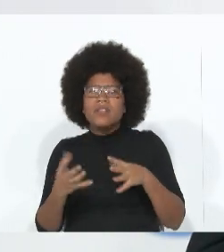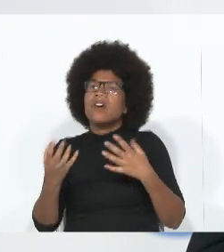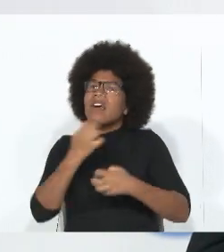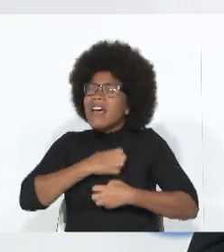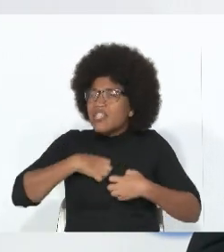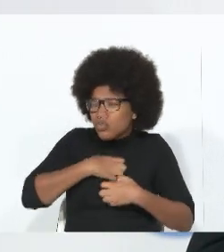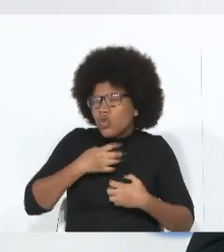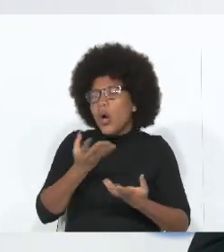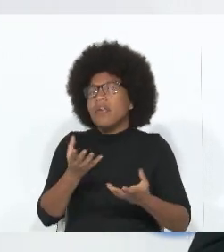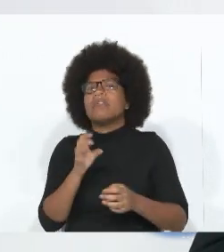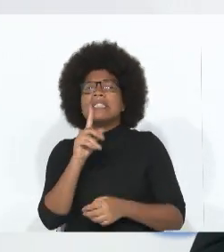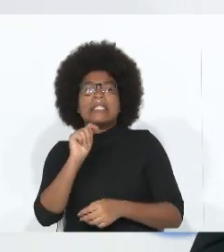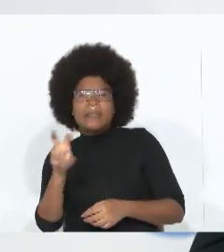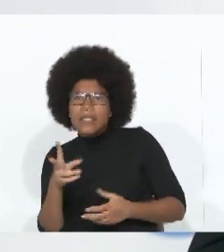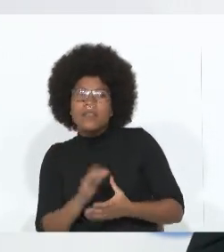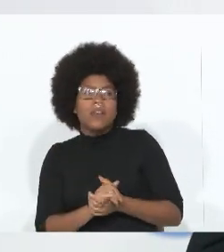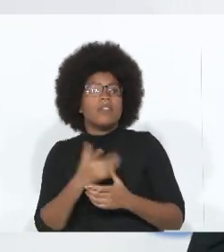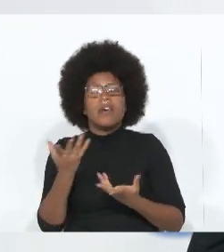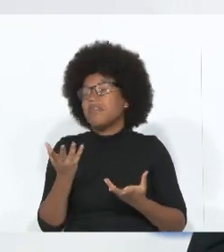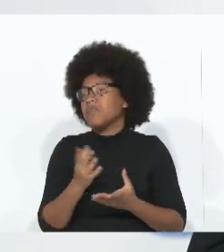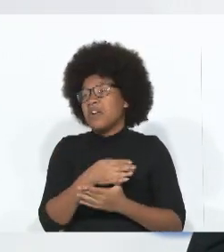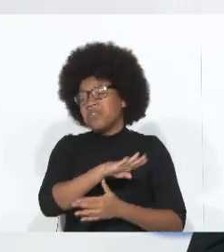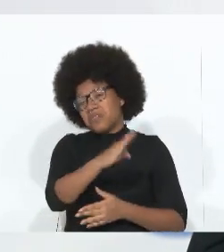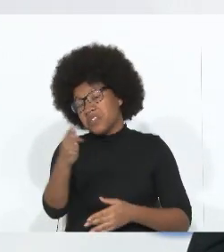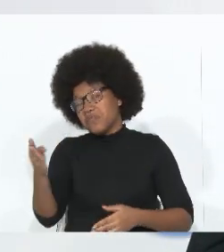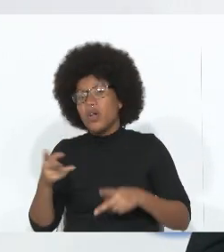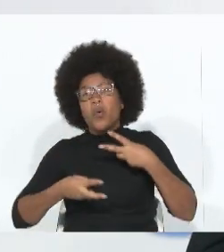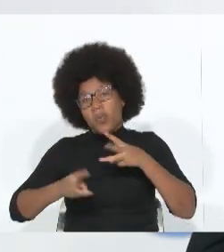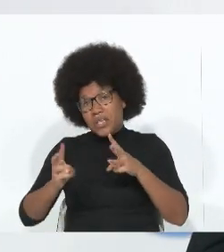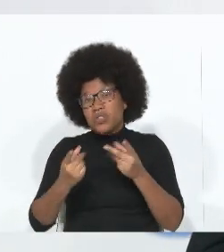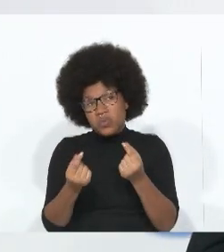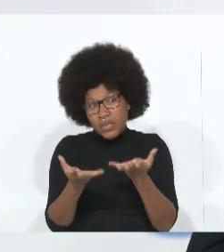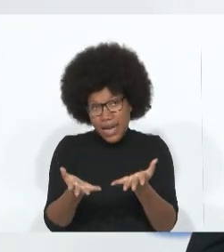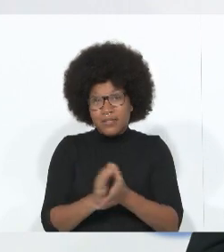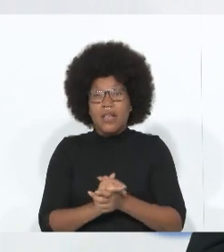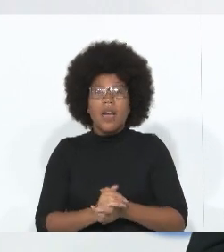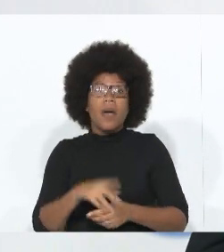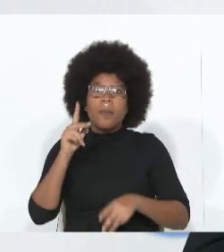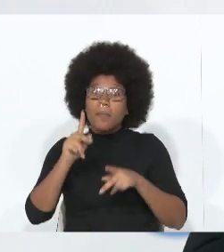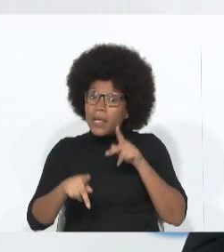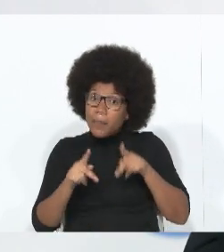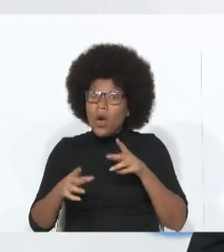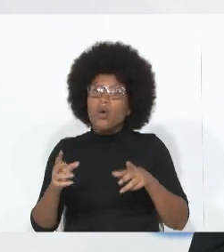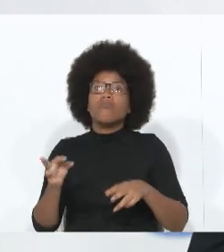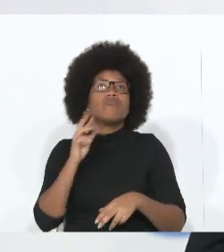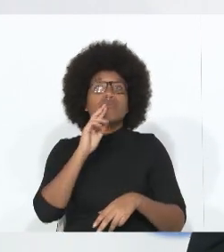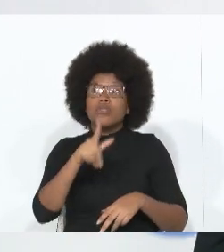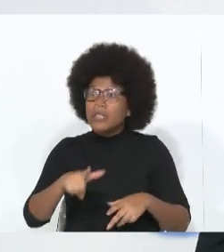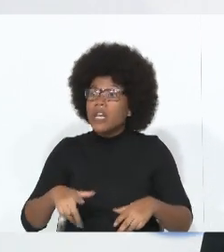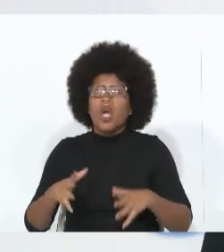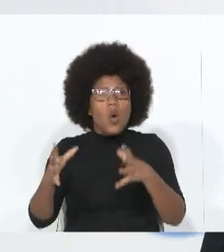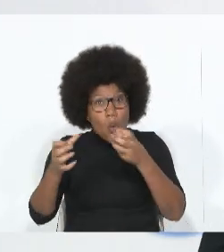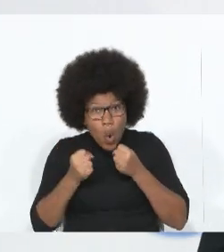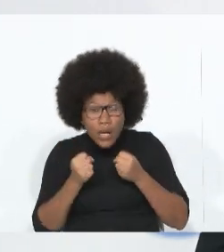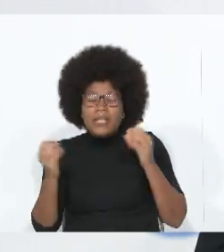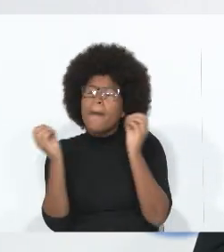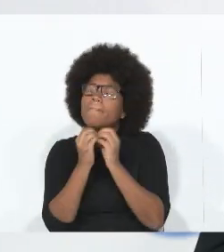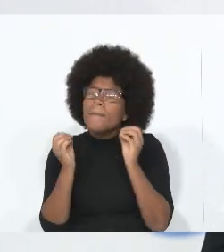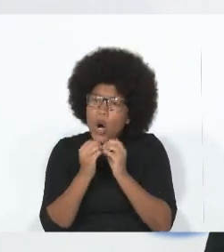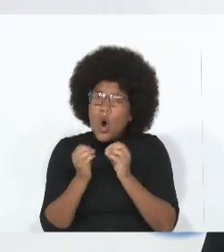And all sorts of creative ways were found. Certainly there was a demand for more